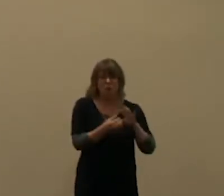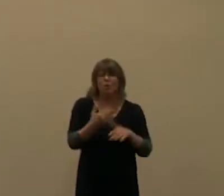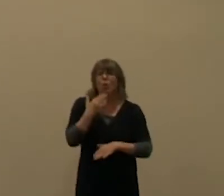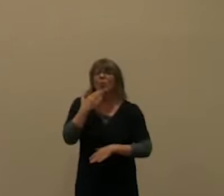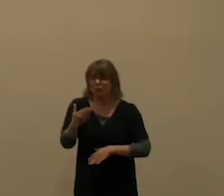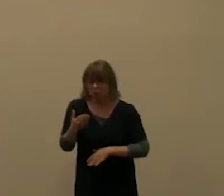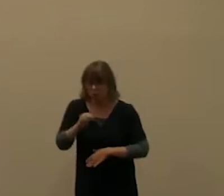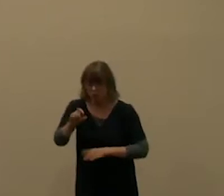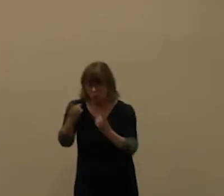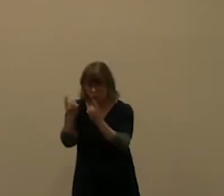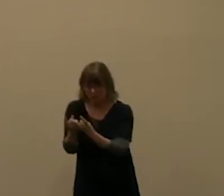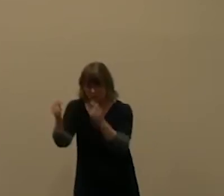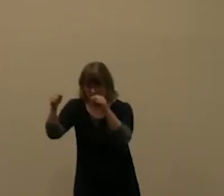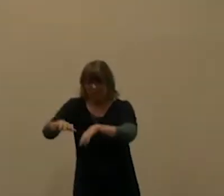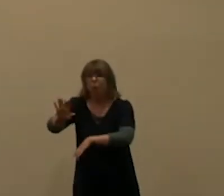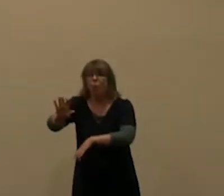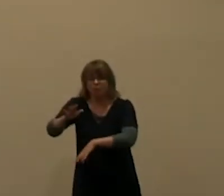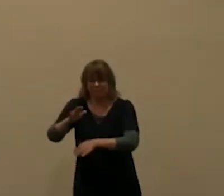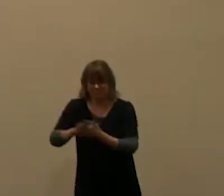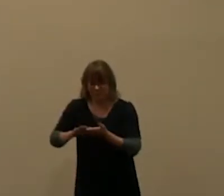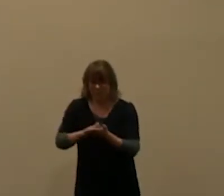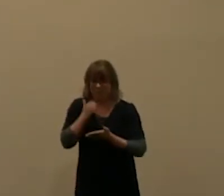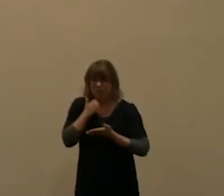for sponsoring as well, yes.